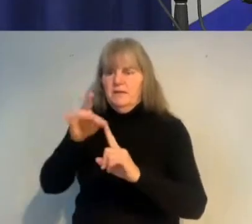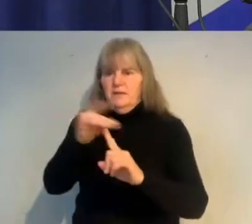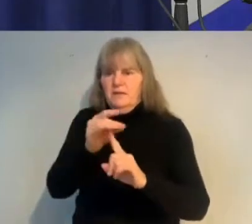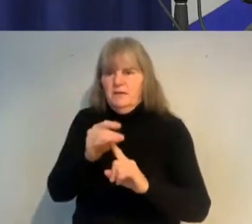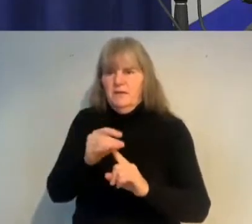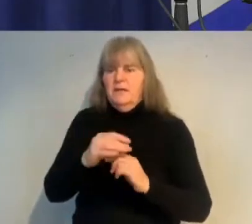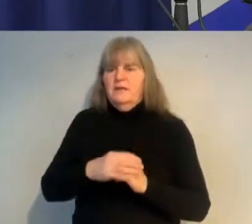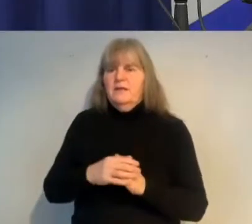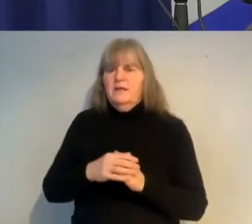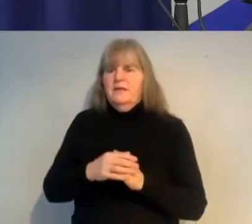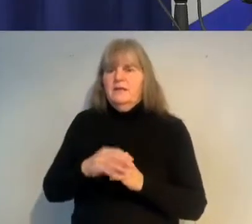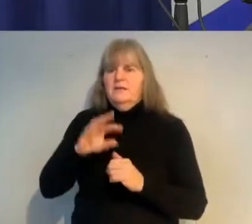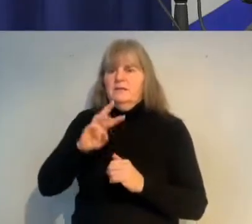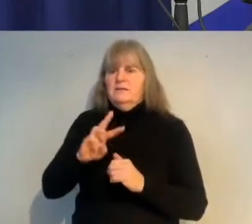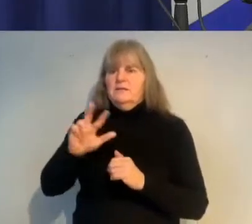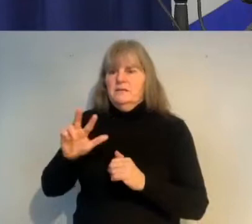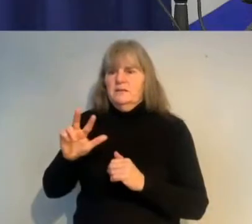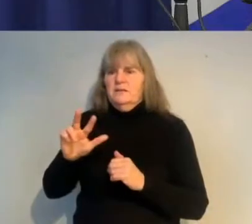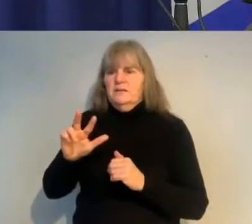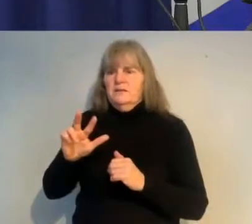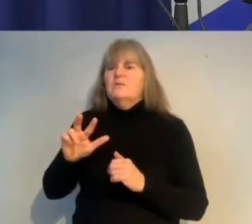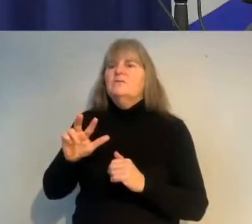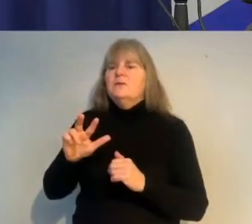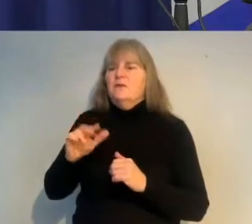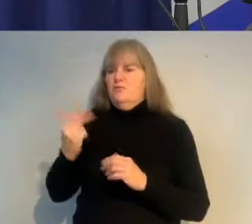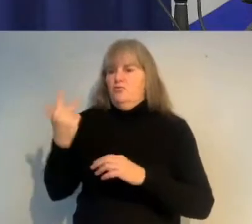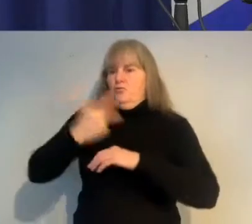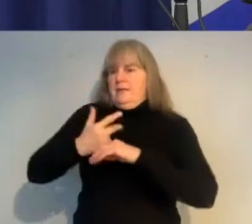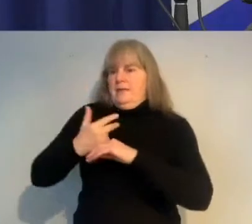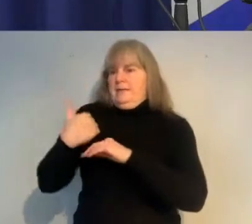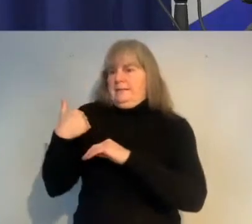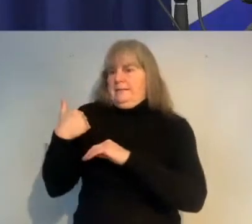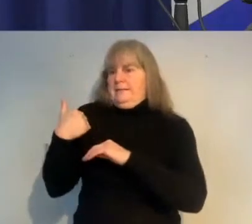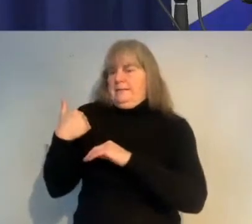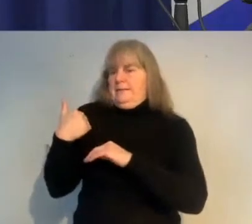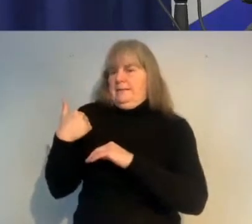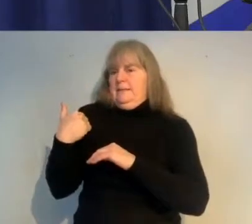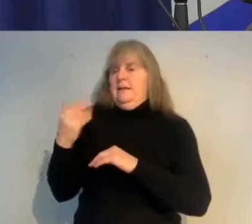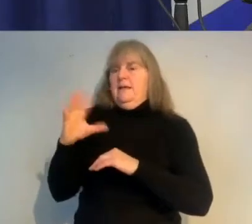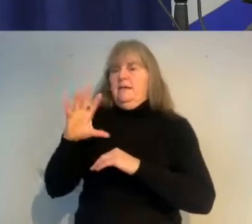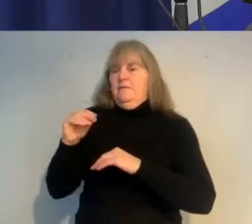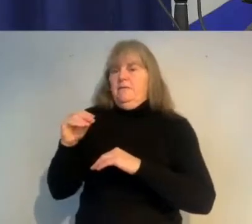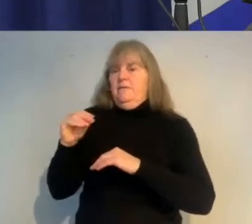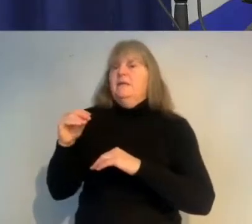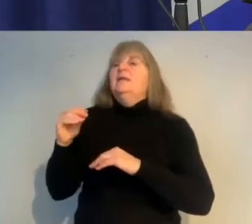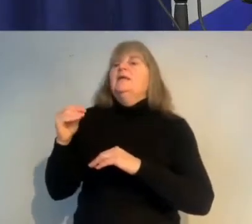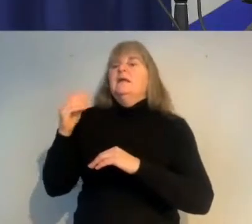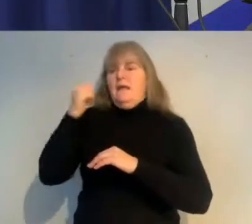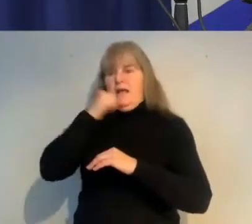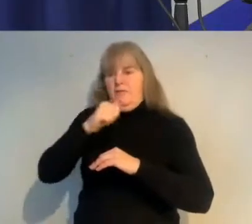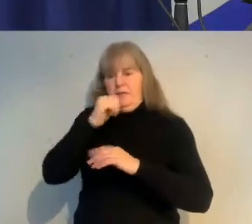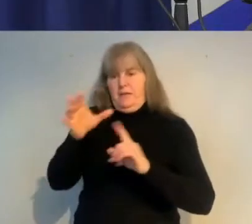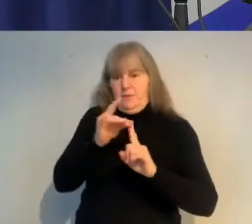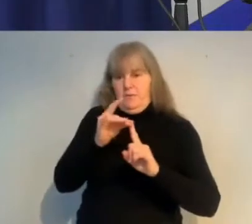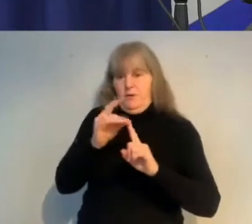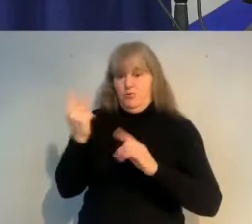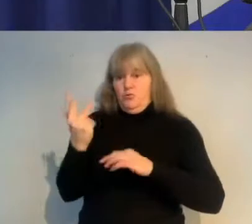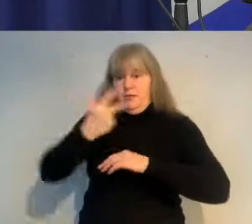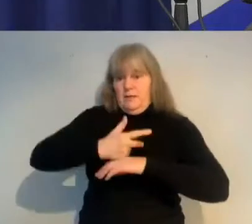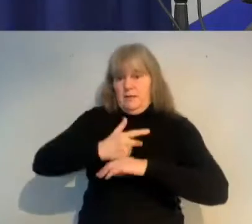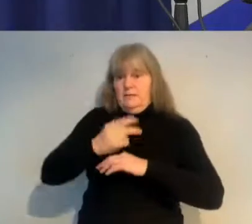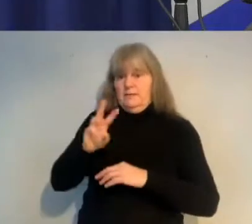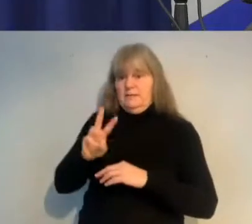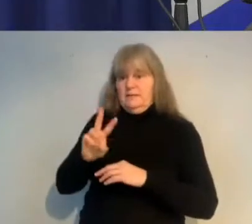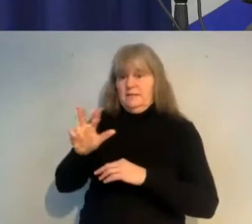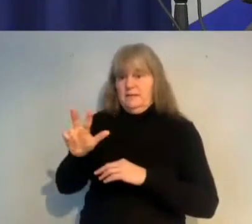63 over the past 3 days. So 50 over the past 7-day average and 63 over the past 3 days. Tells you the